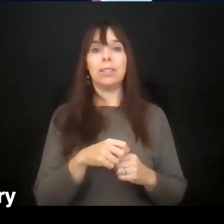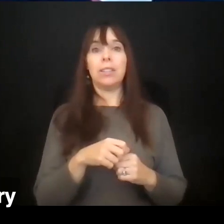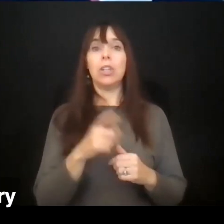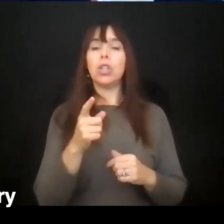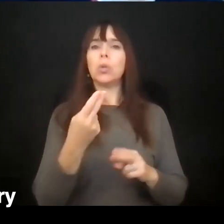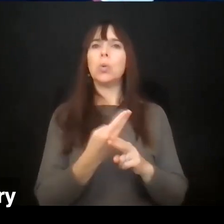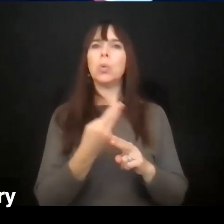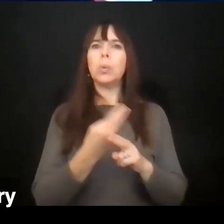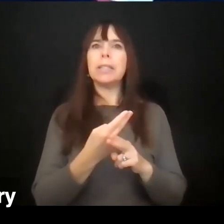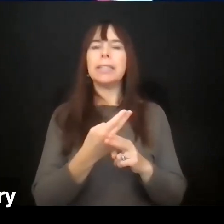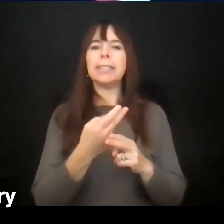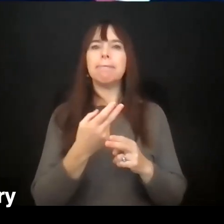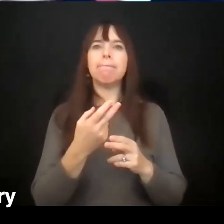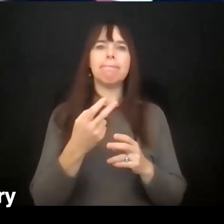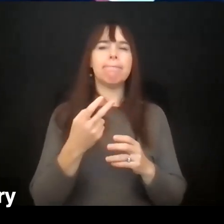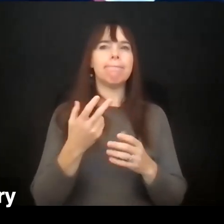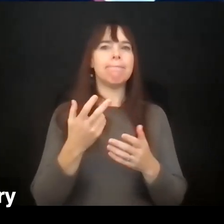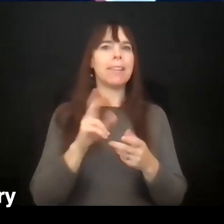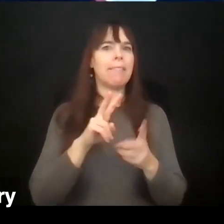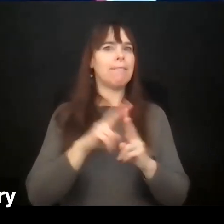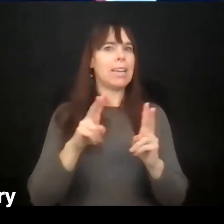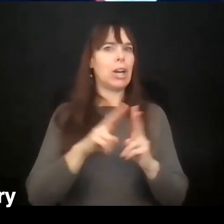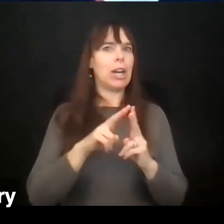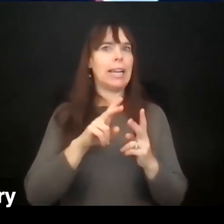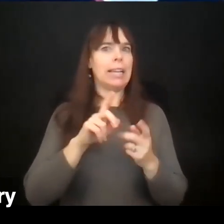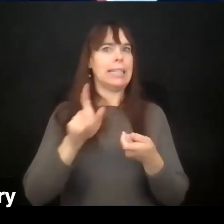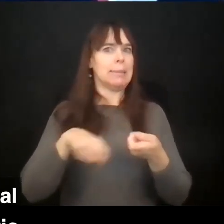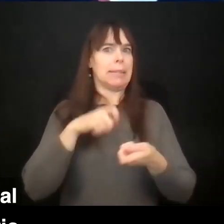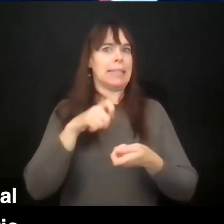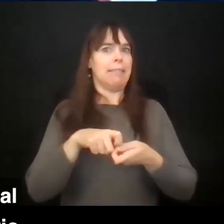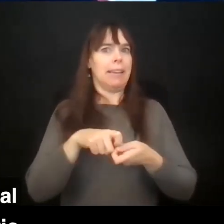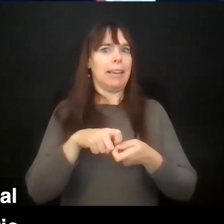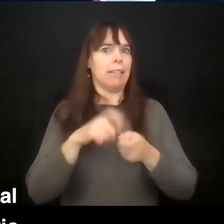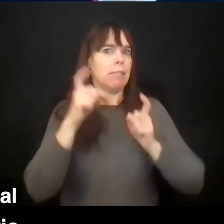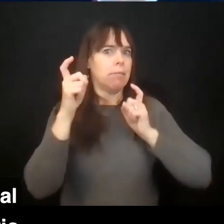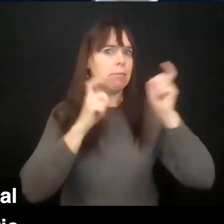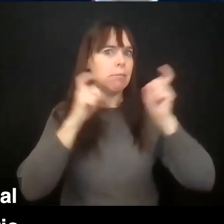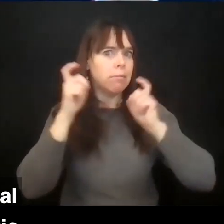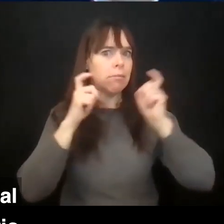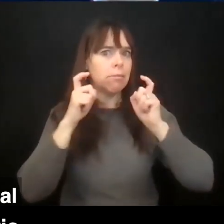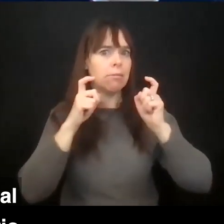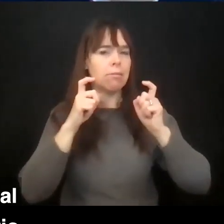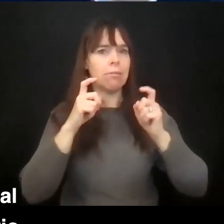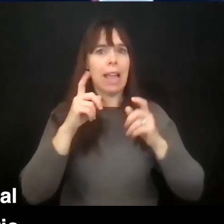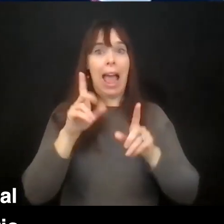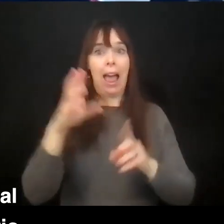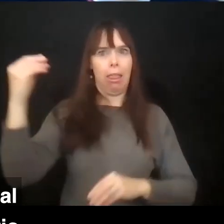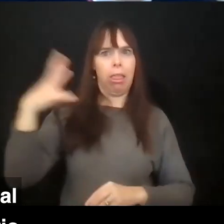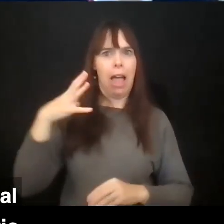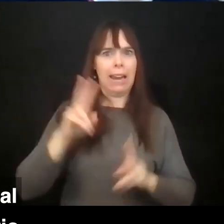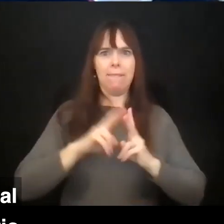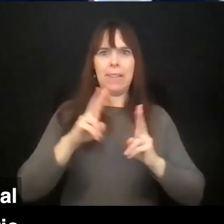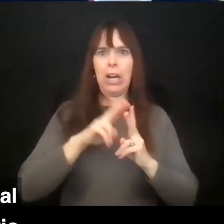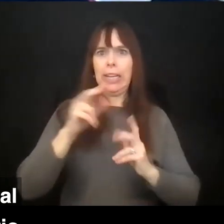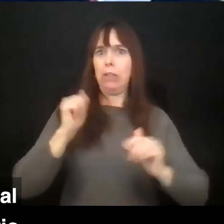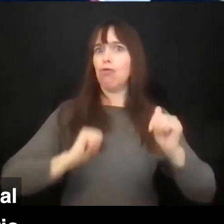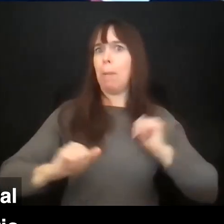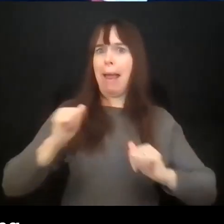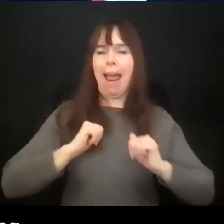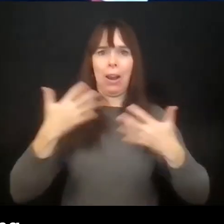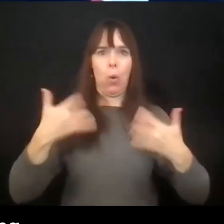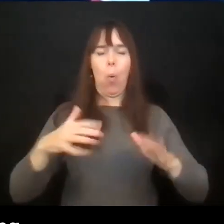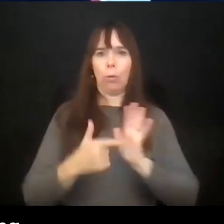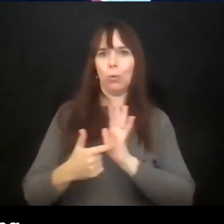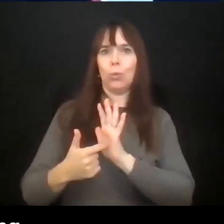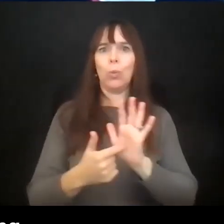uses certain very theatrical features. There's this theatrical lighting, very dramatic.